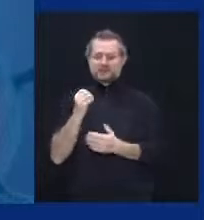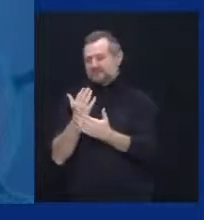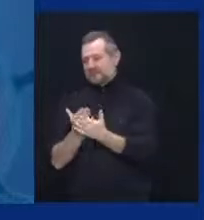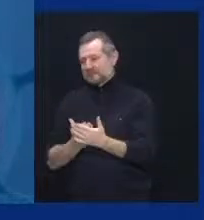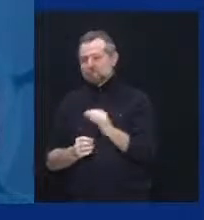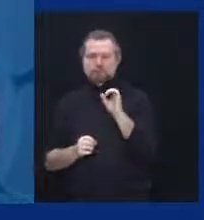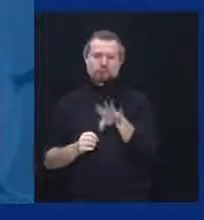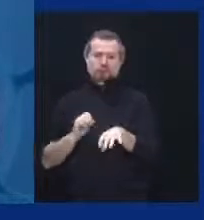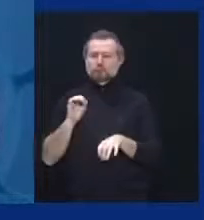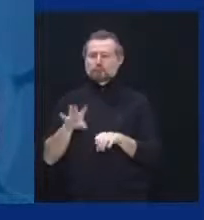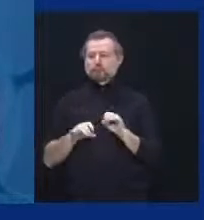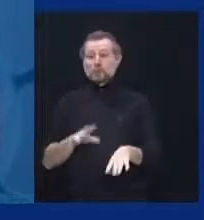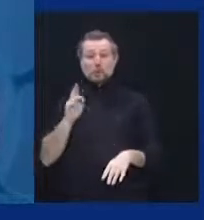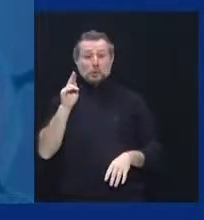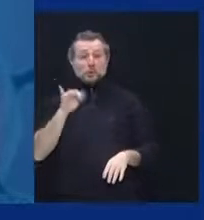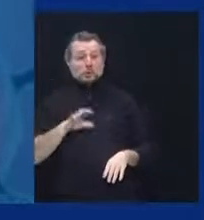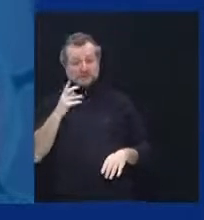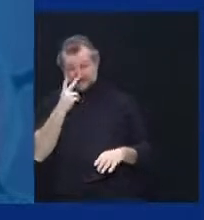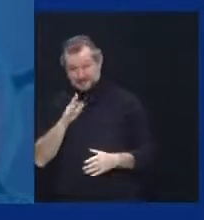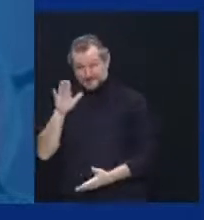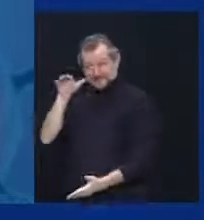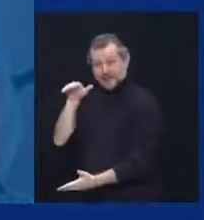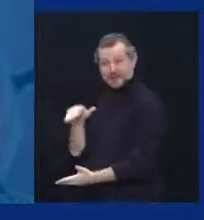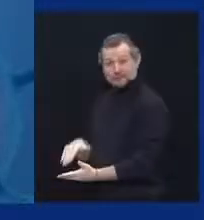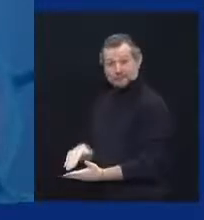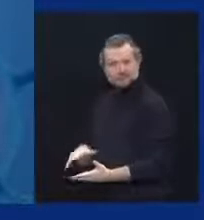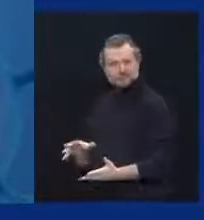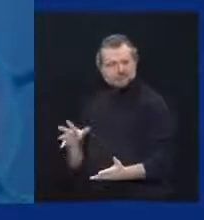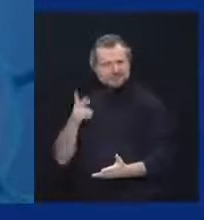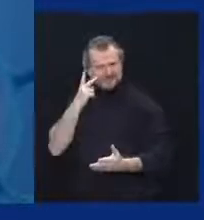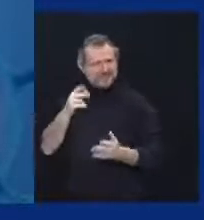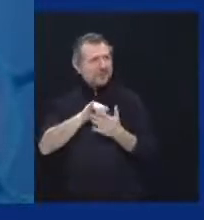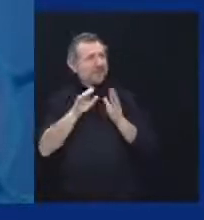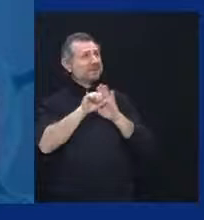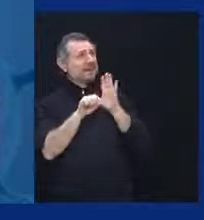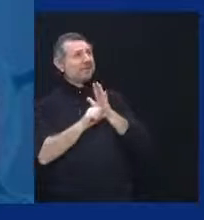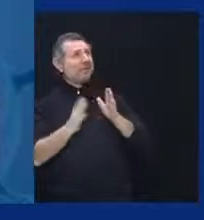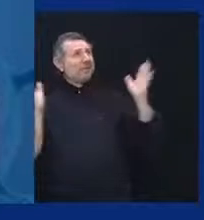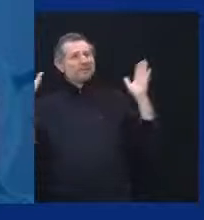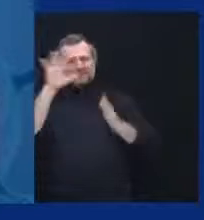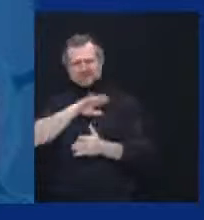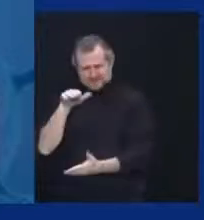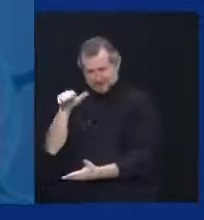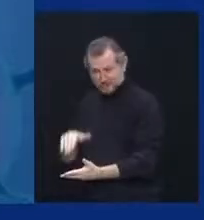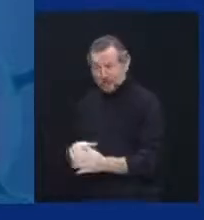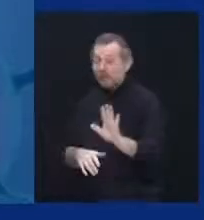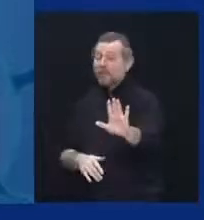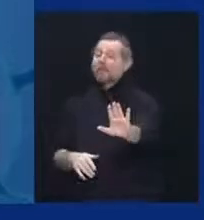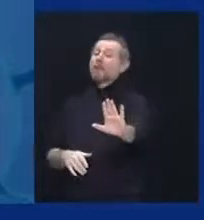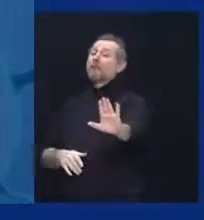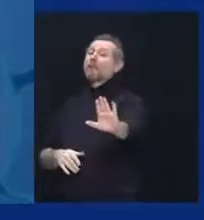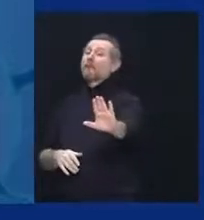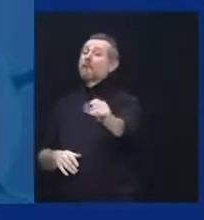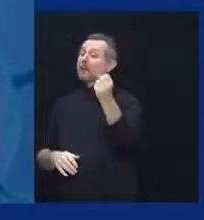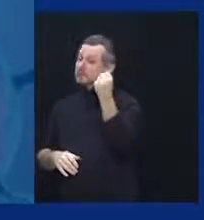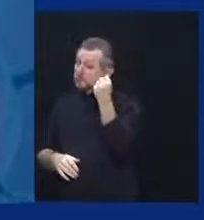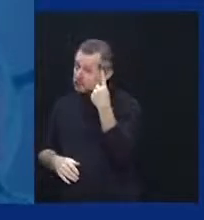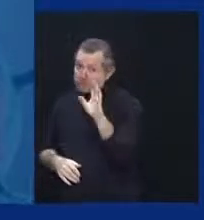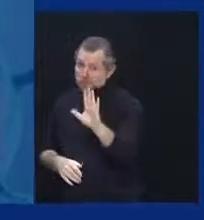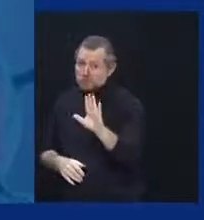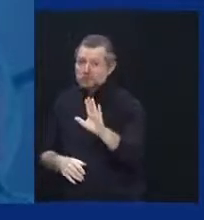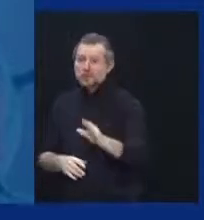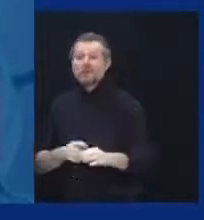down. These numbers are now down. But facts change. It